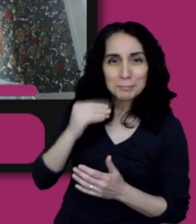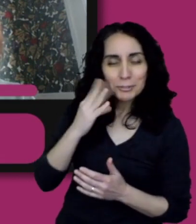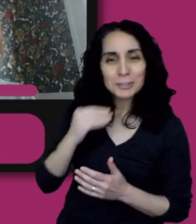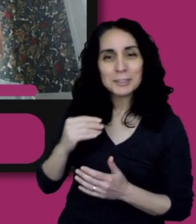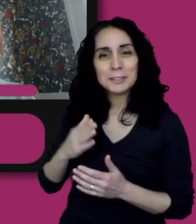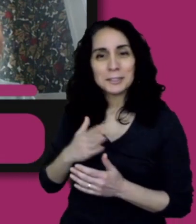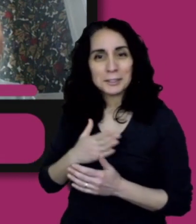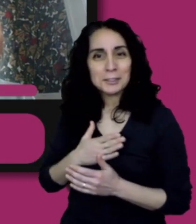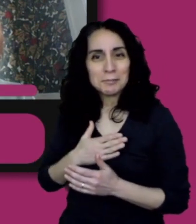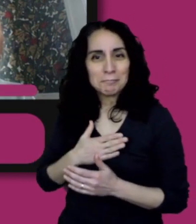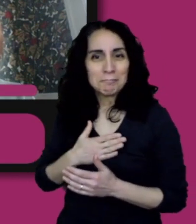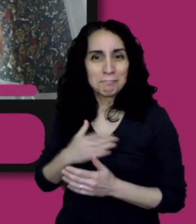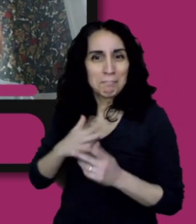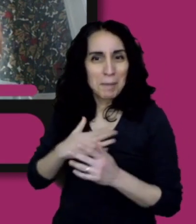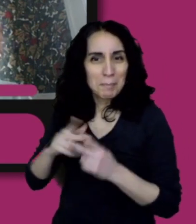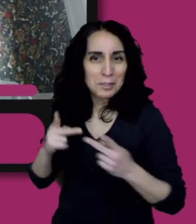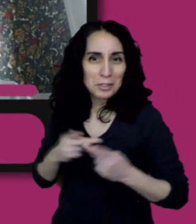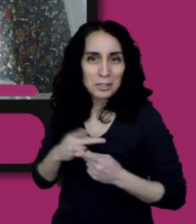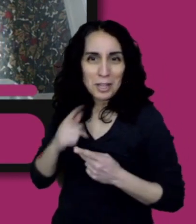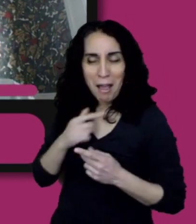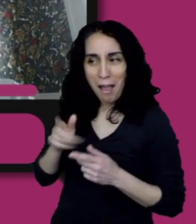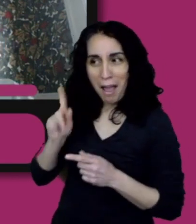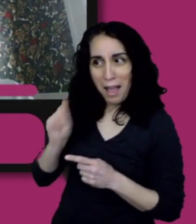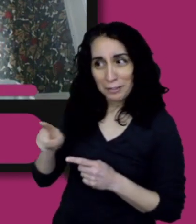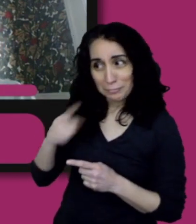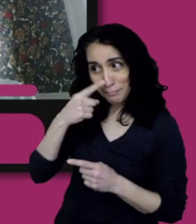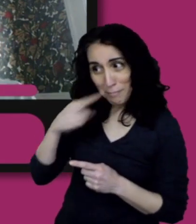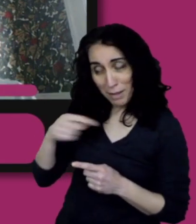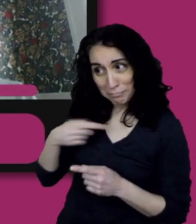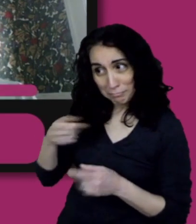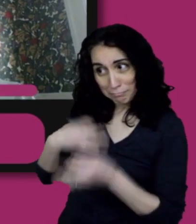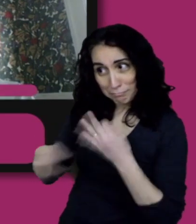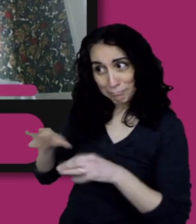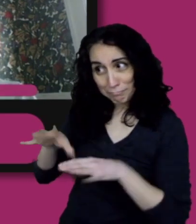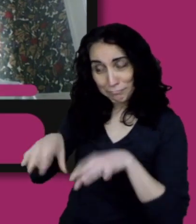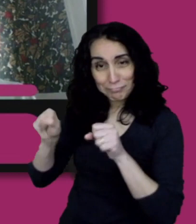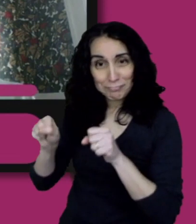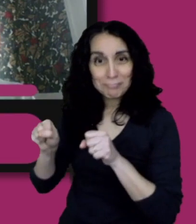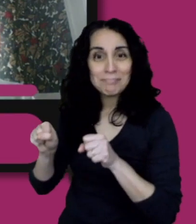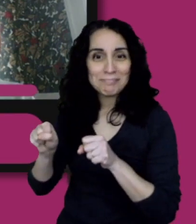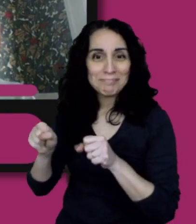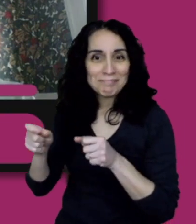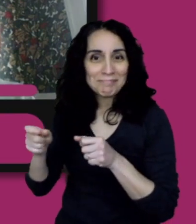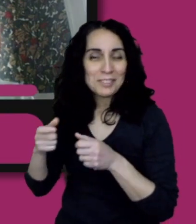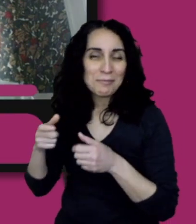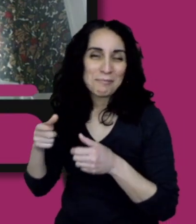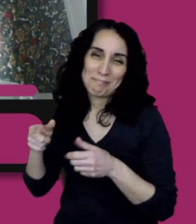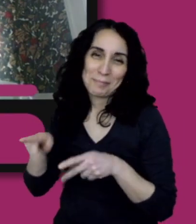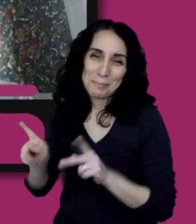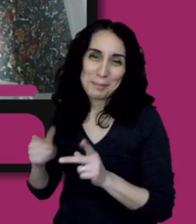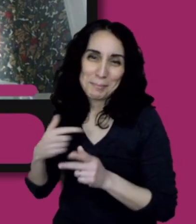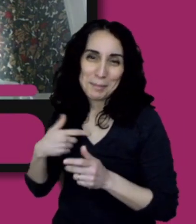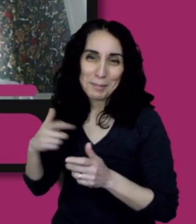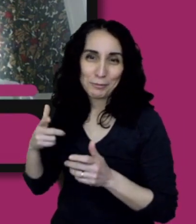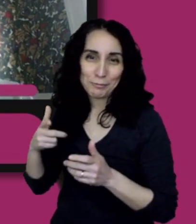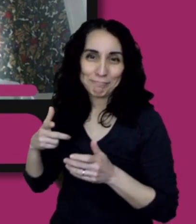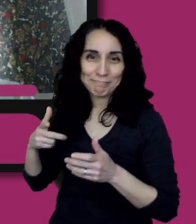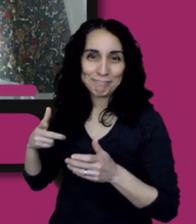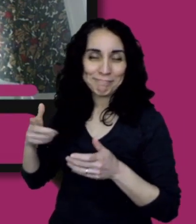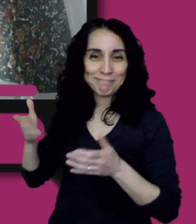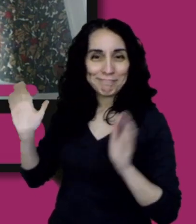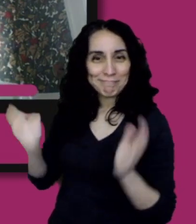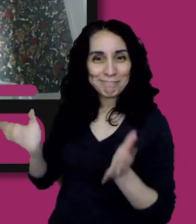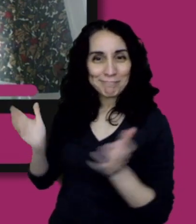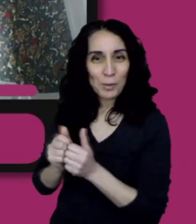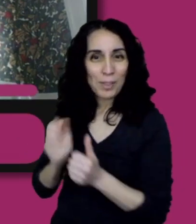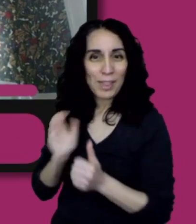or my experience, we've thought I would be, I asked her if she'd be okay if I hosted. So she was gracious enough to let me talk